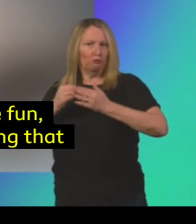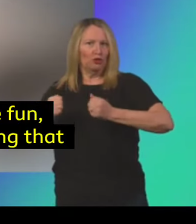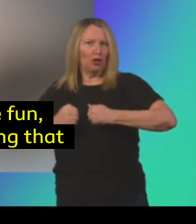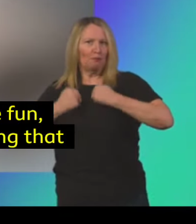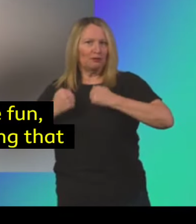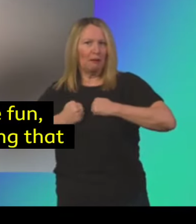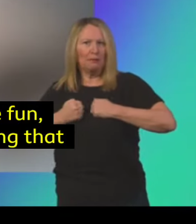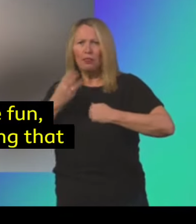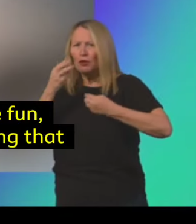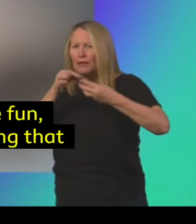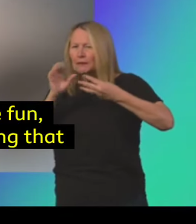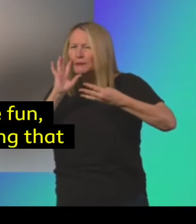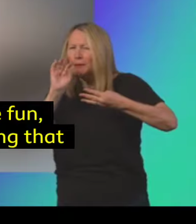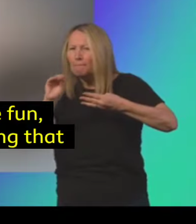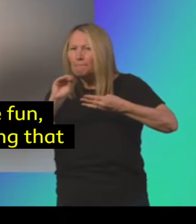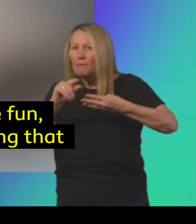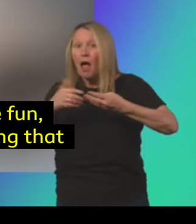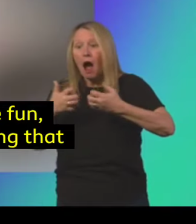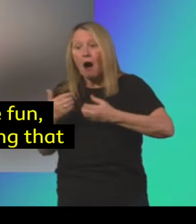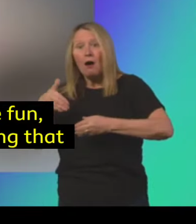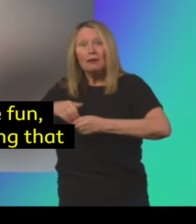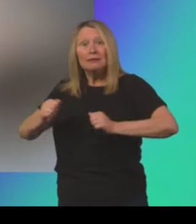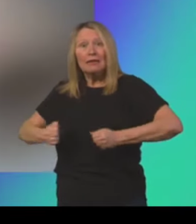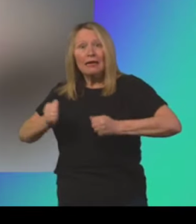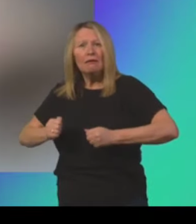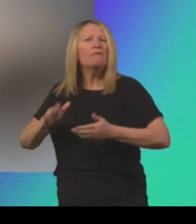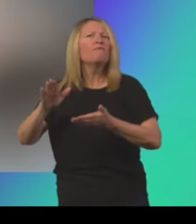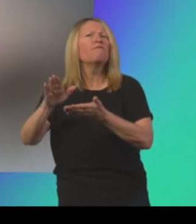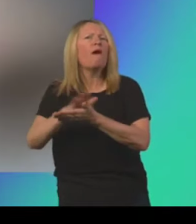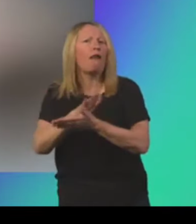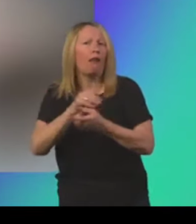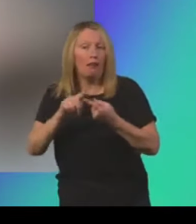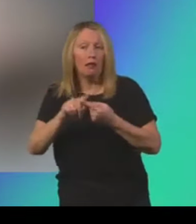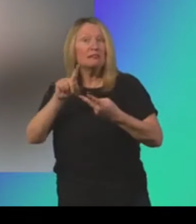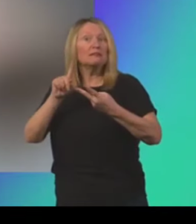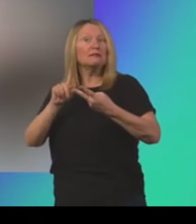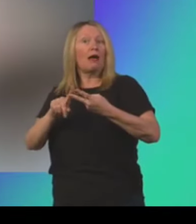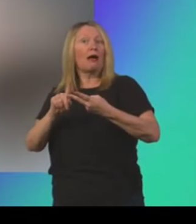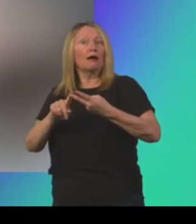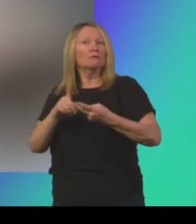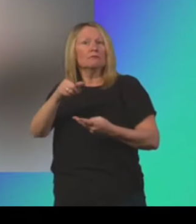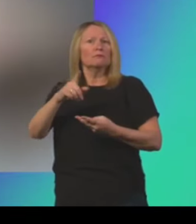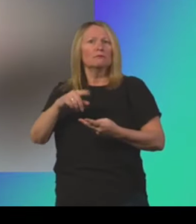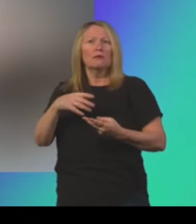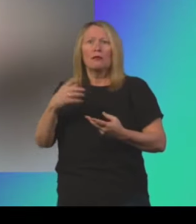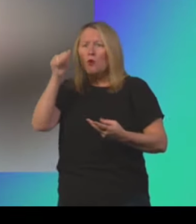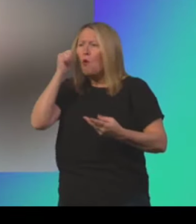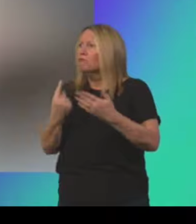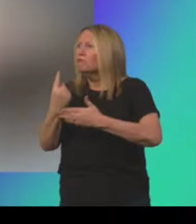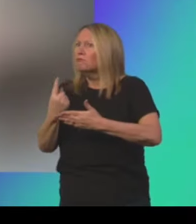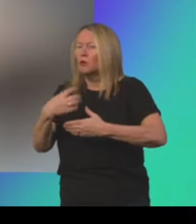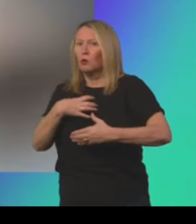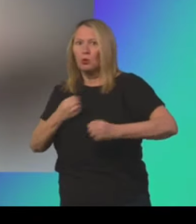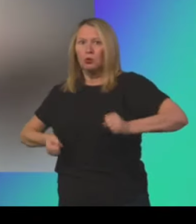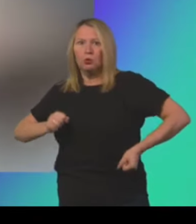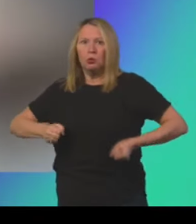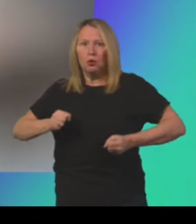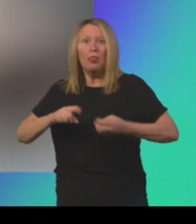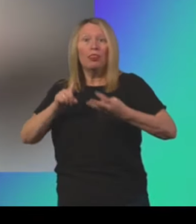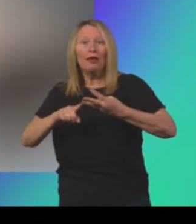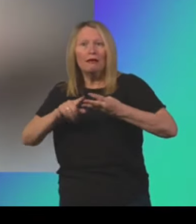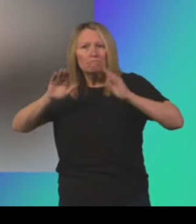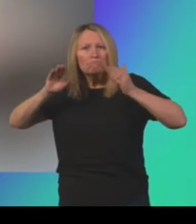ski half-pipe skiing. The first one is always have fun. The second one is do something that scares you every day. And number 3